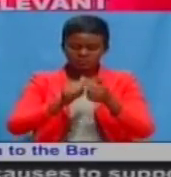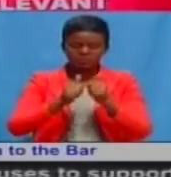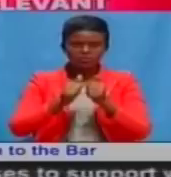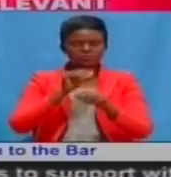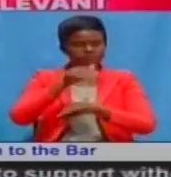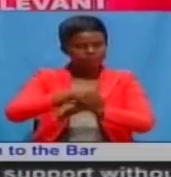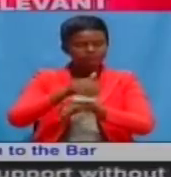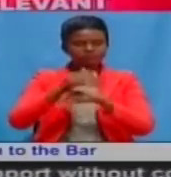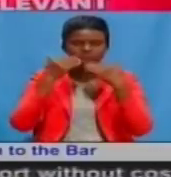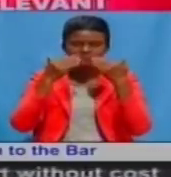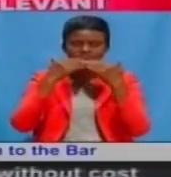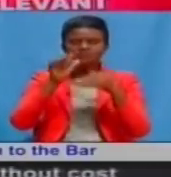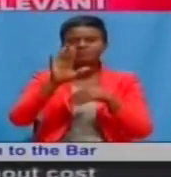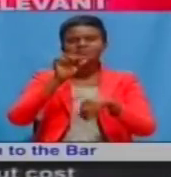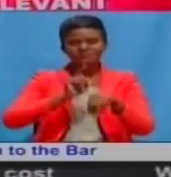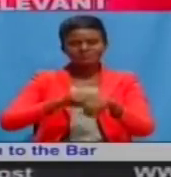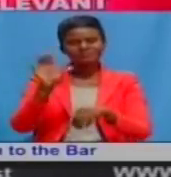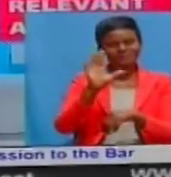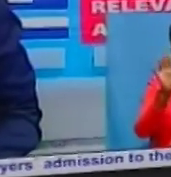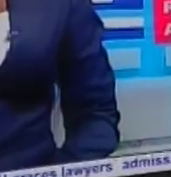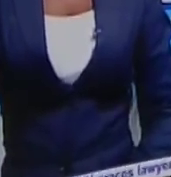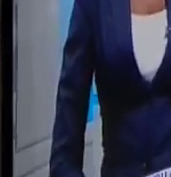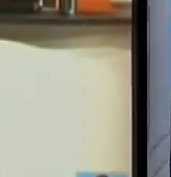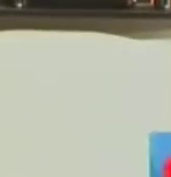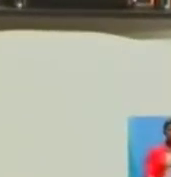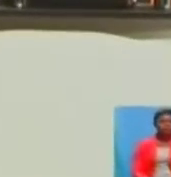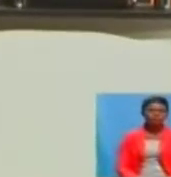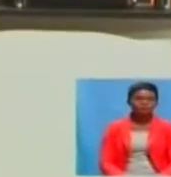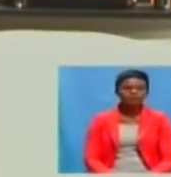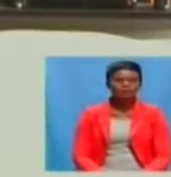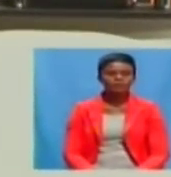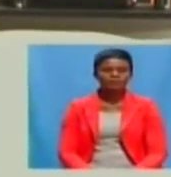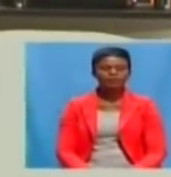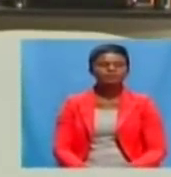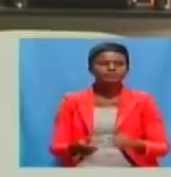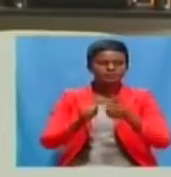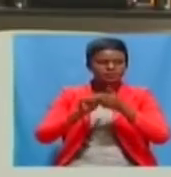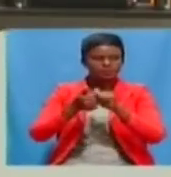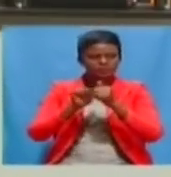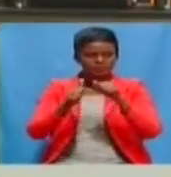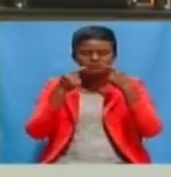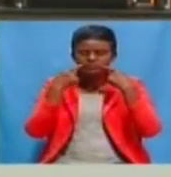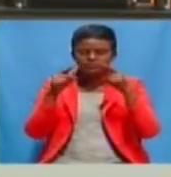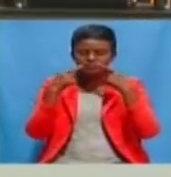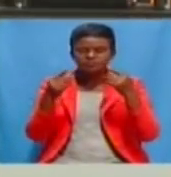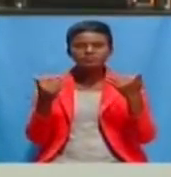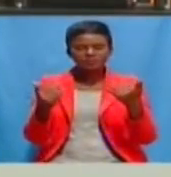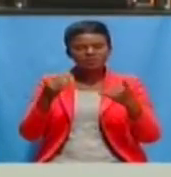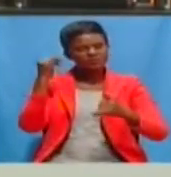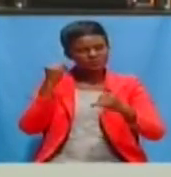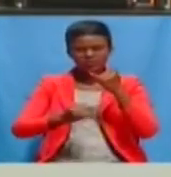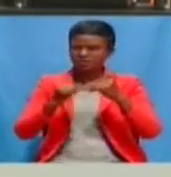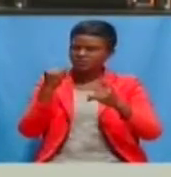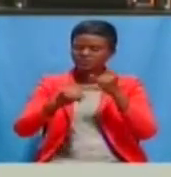segment tonight. Thank you so much for your time. Have a great sporting weekend. Well, that sporting item now concludes